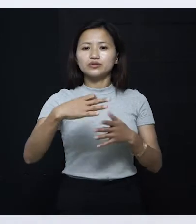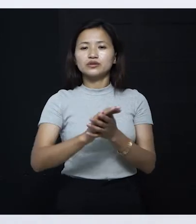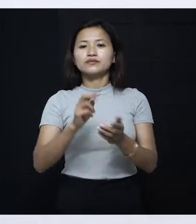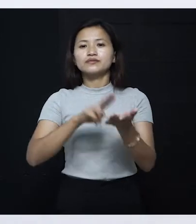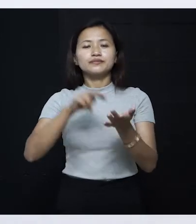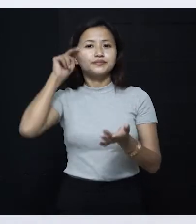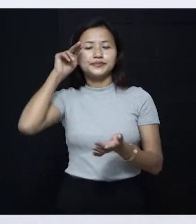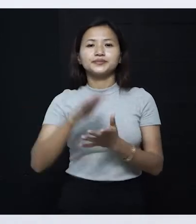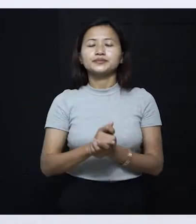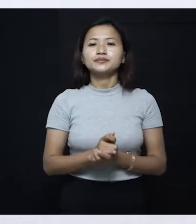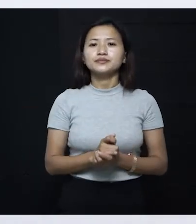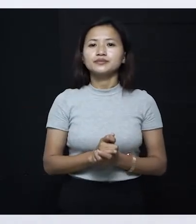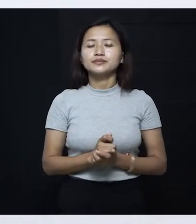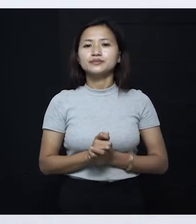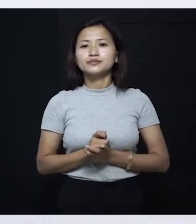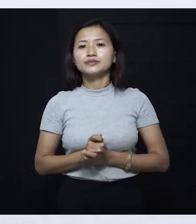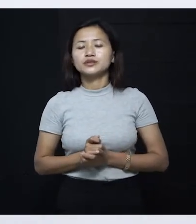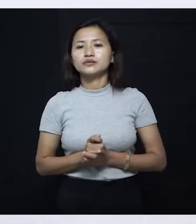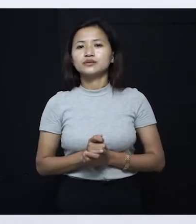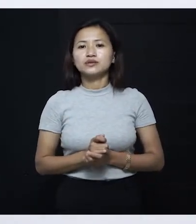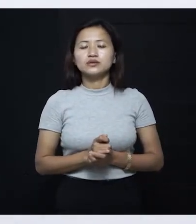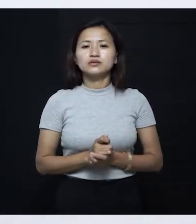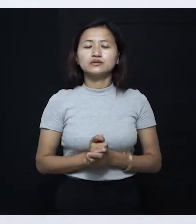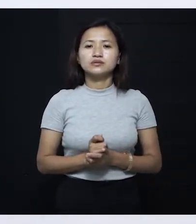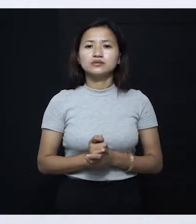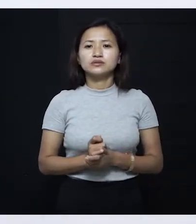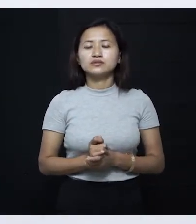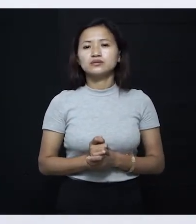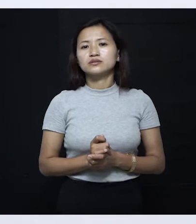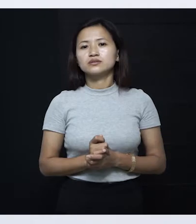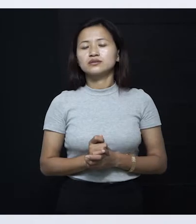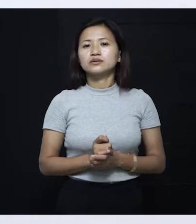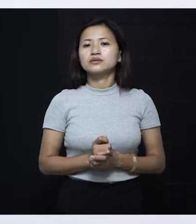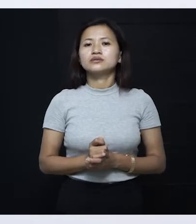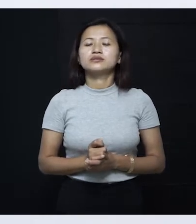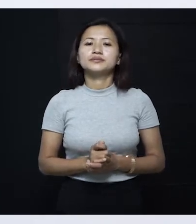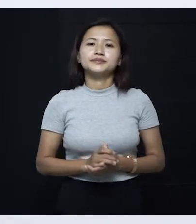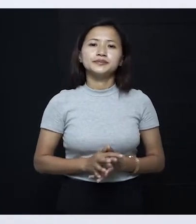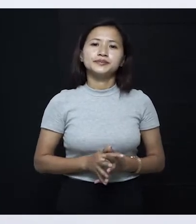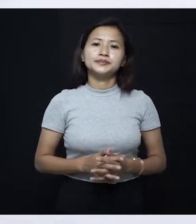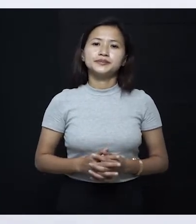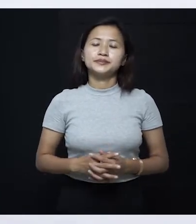Nagaland, okay, the geographical features of Nagaland. So